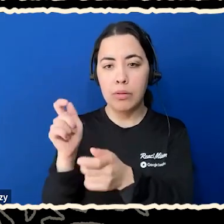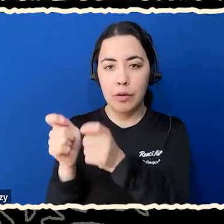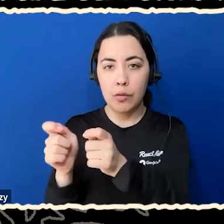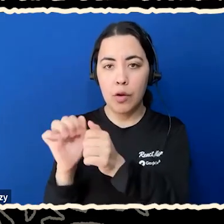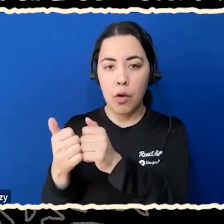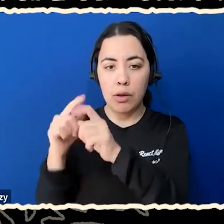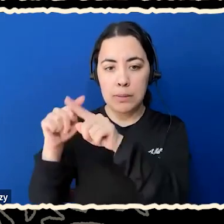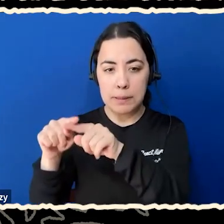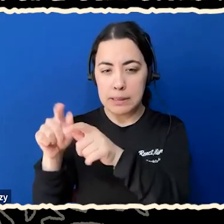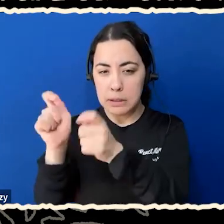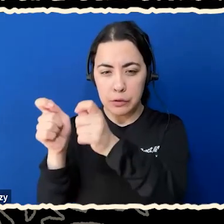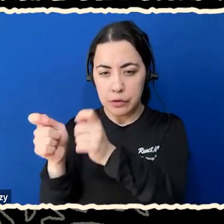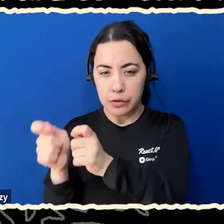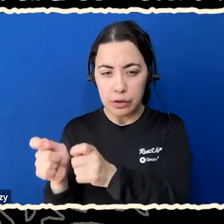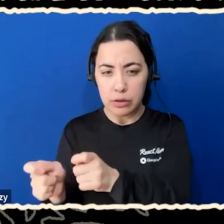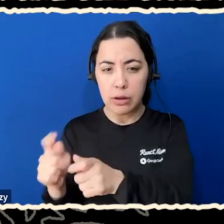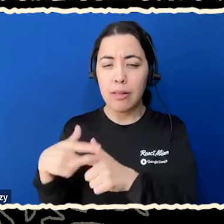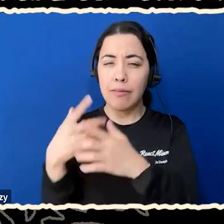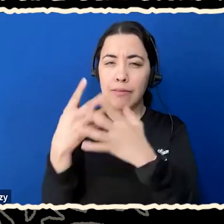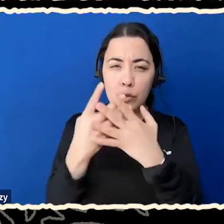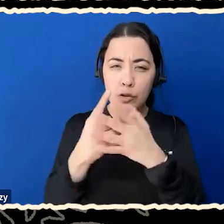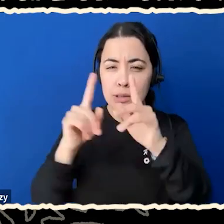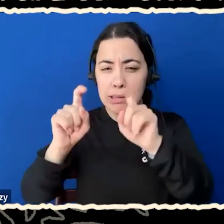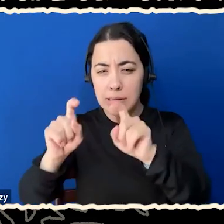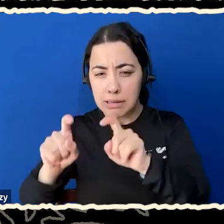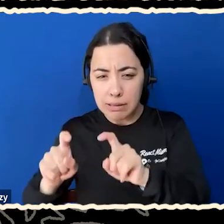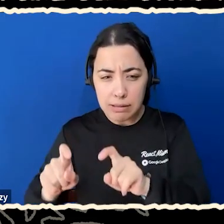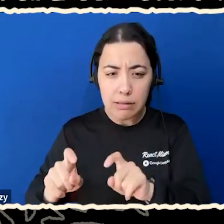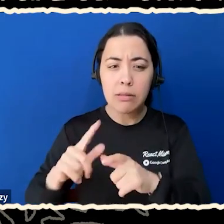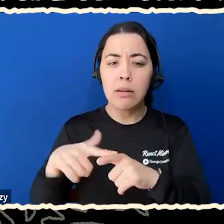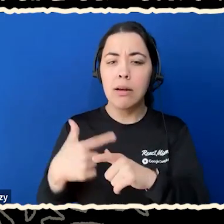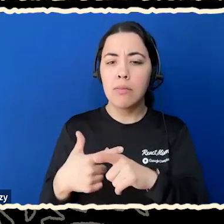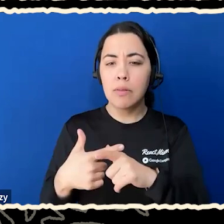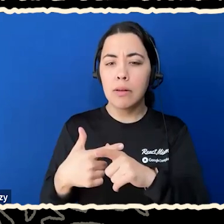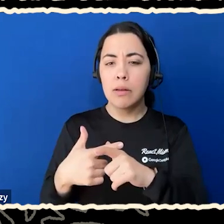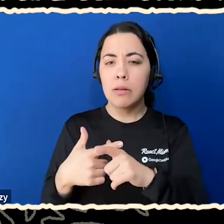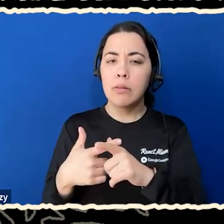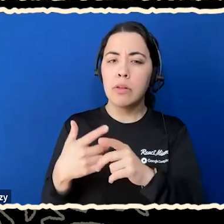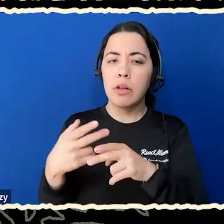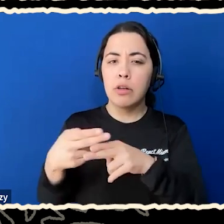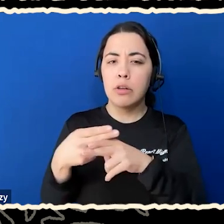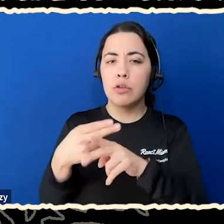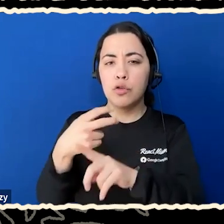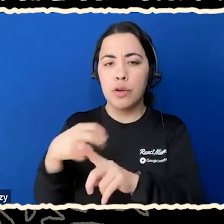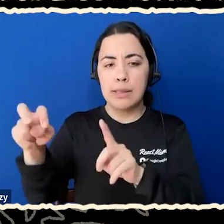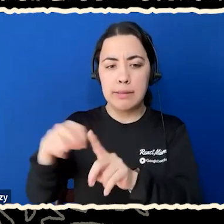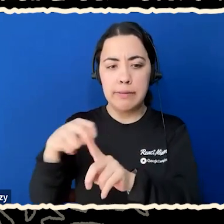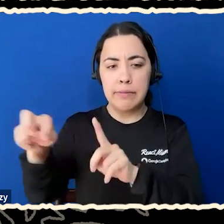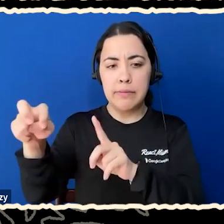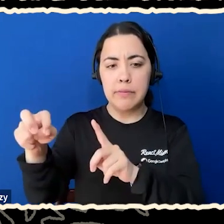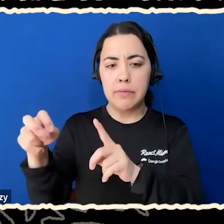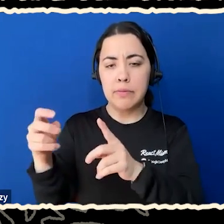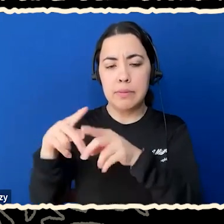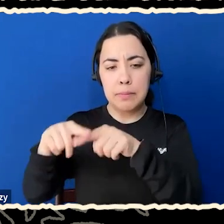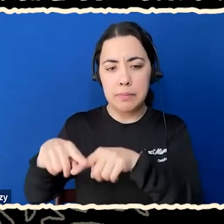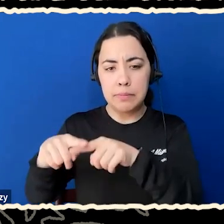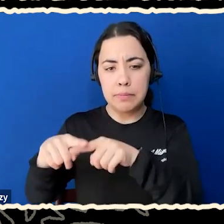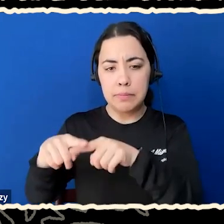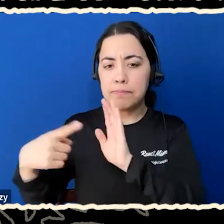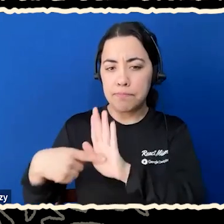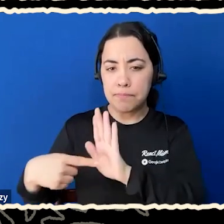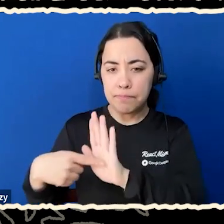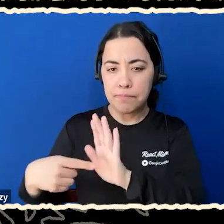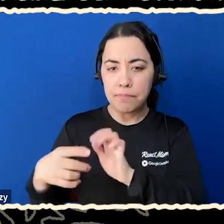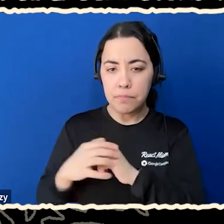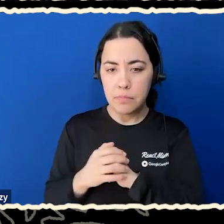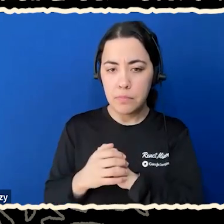transitive dependencies, and also especially handle the ones that should be baked into the archive, actually. For instance, the turbo modules, the ones